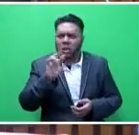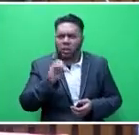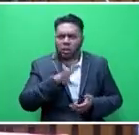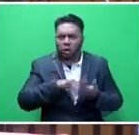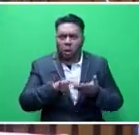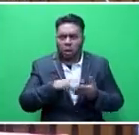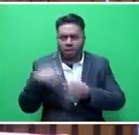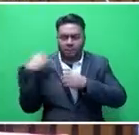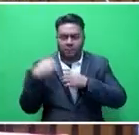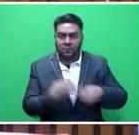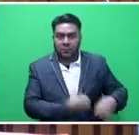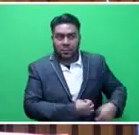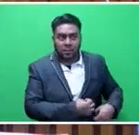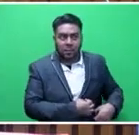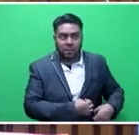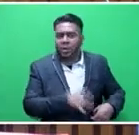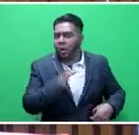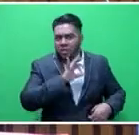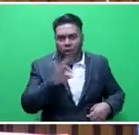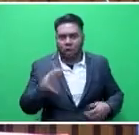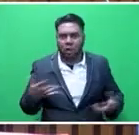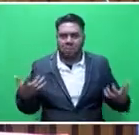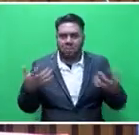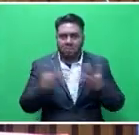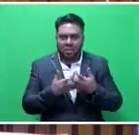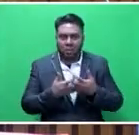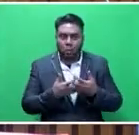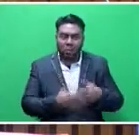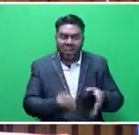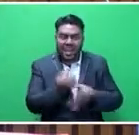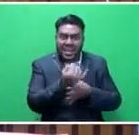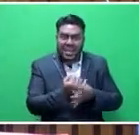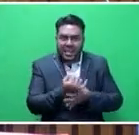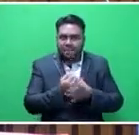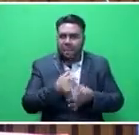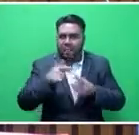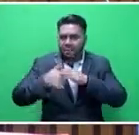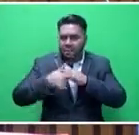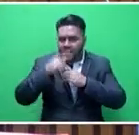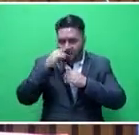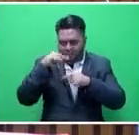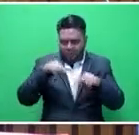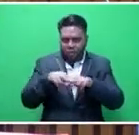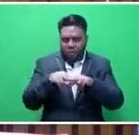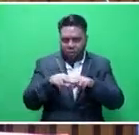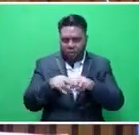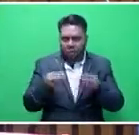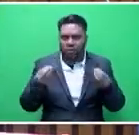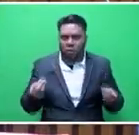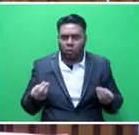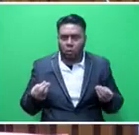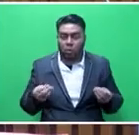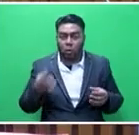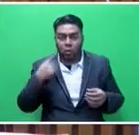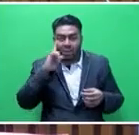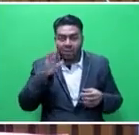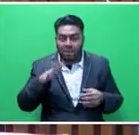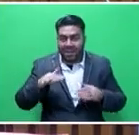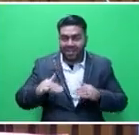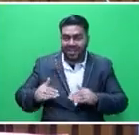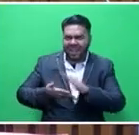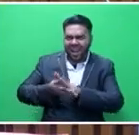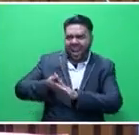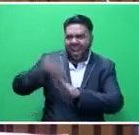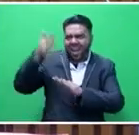because it did not sync with the income level of people in Fiji. So when you have a penalty that's too high, it leads